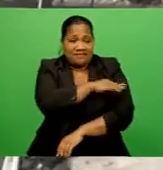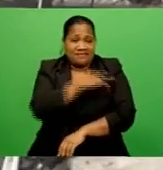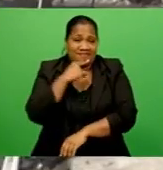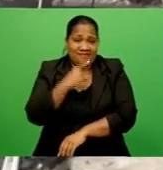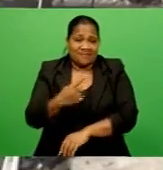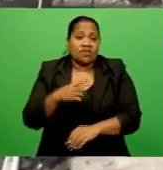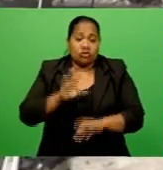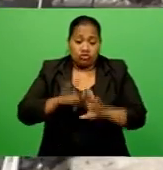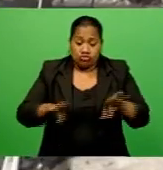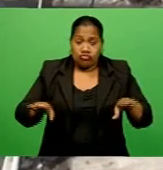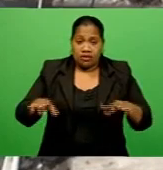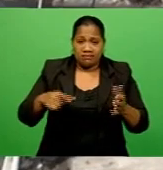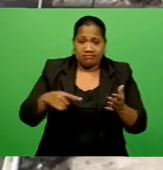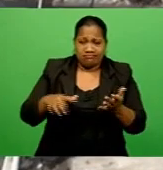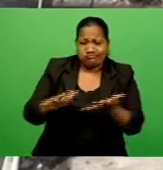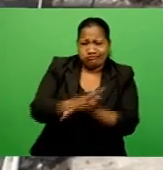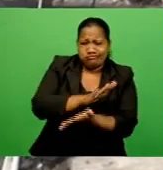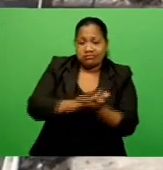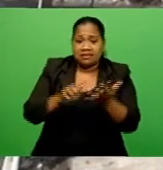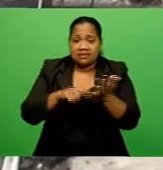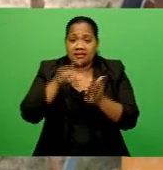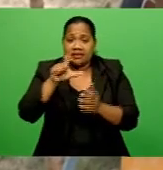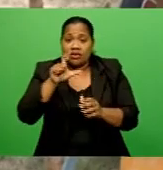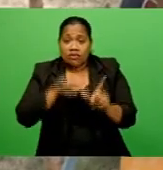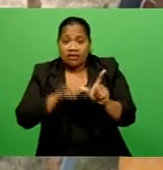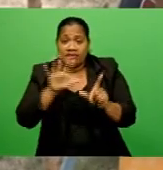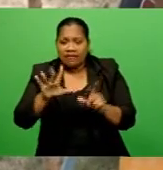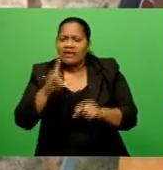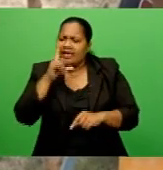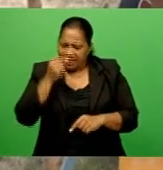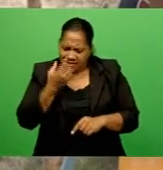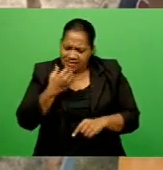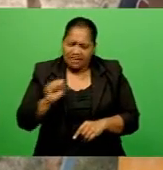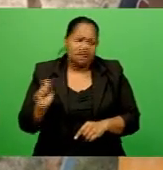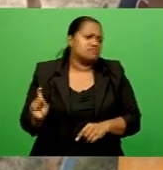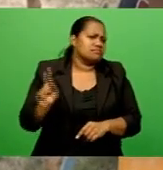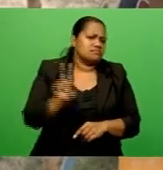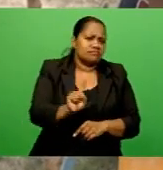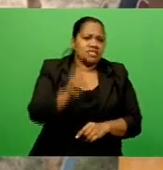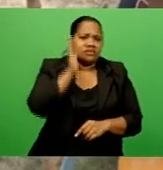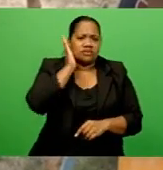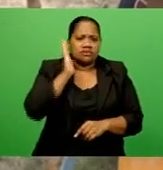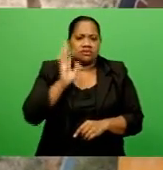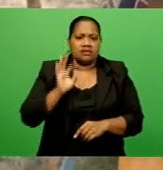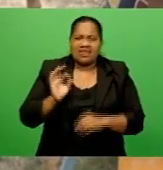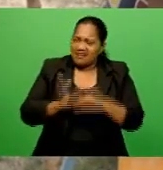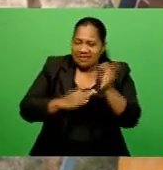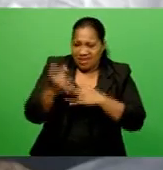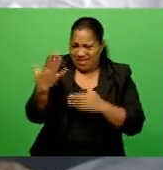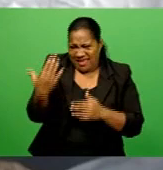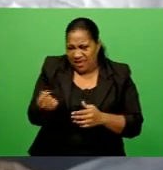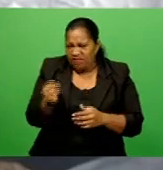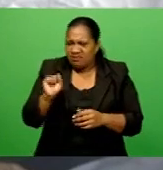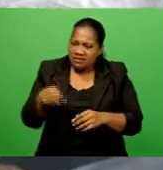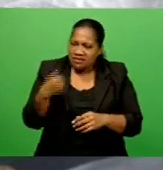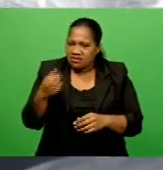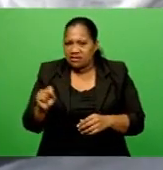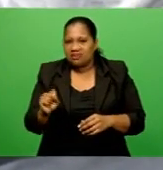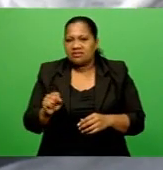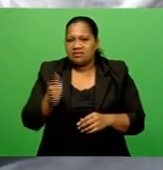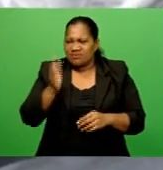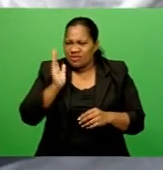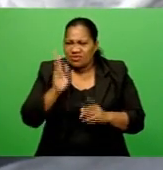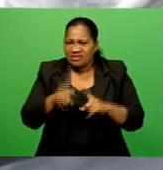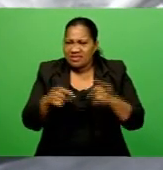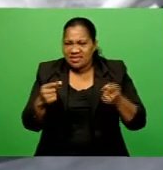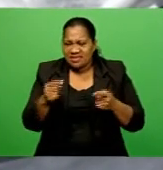the cyclone-affected homes can still attend school even if they do not have everything. There is a plan we have outlined